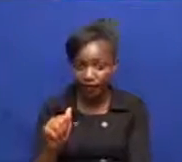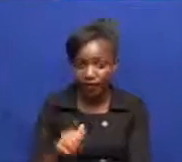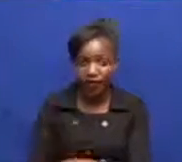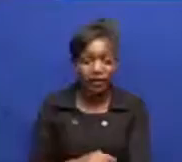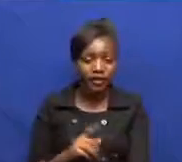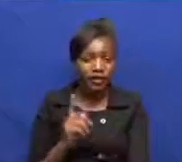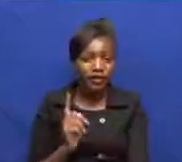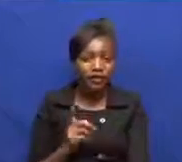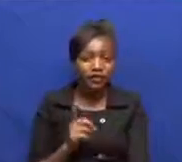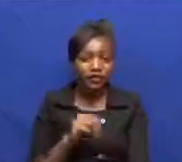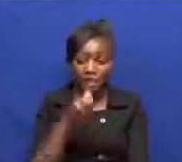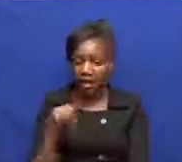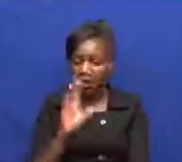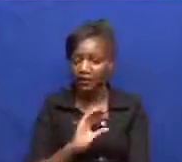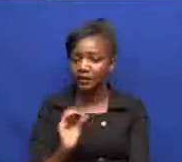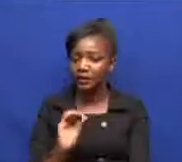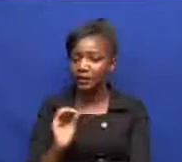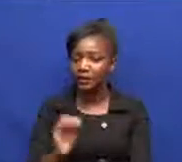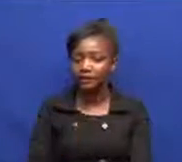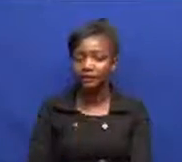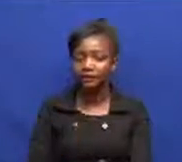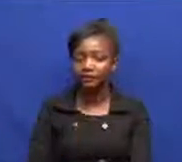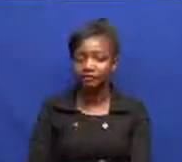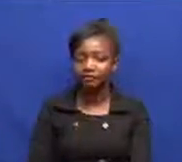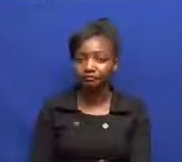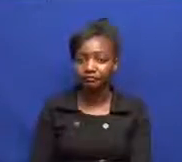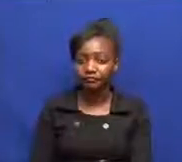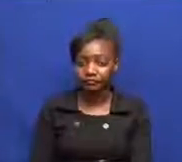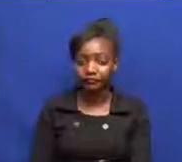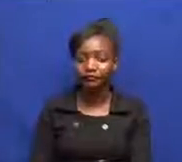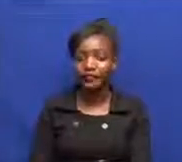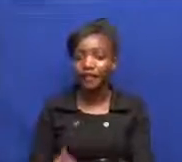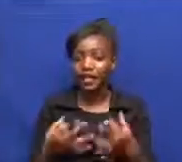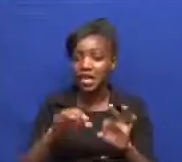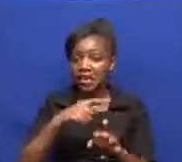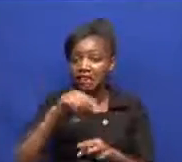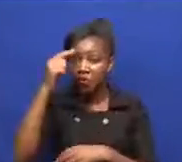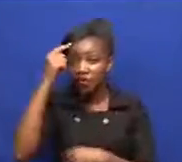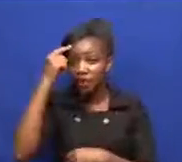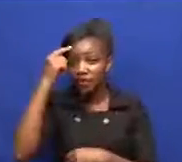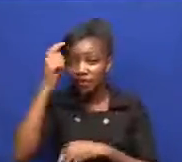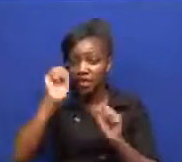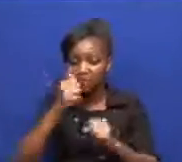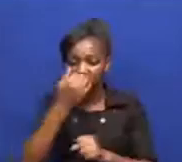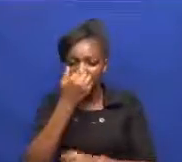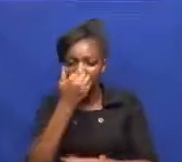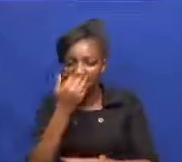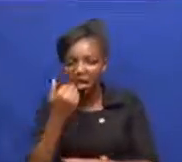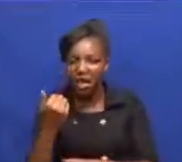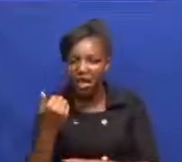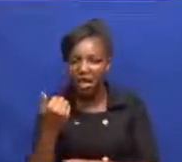is not right. Very, very unfortunate if we think that we can ignore